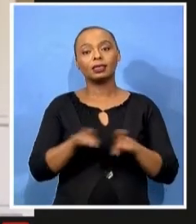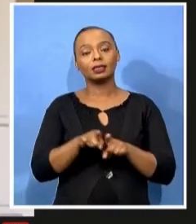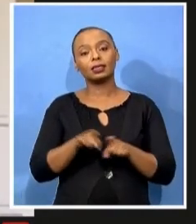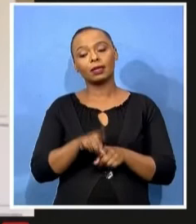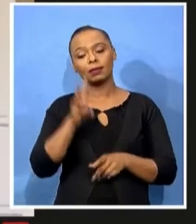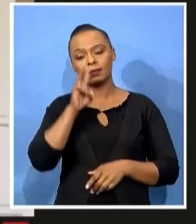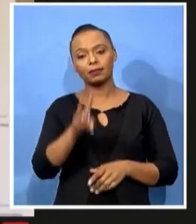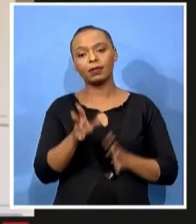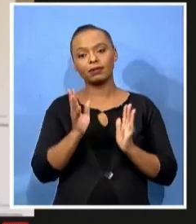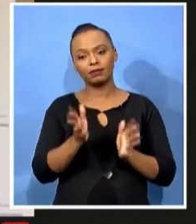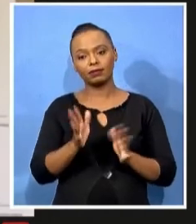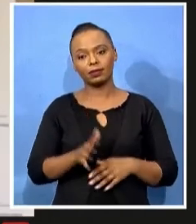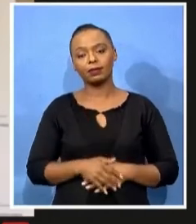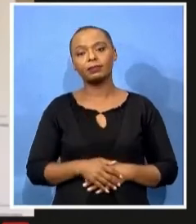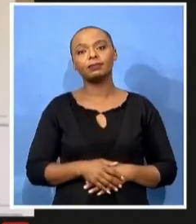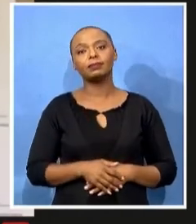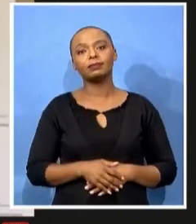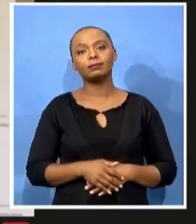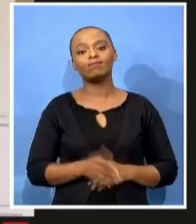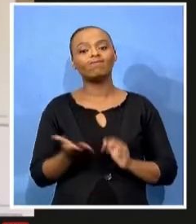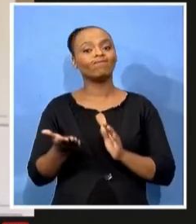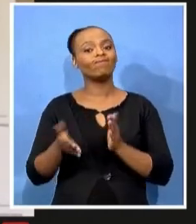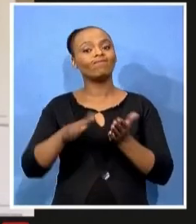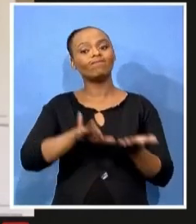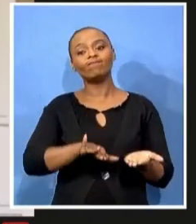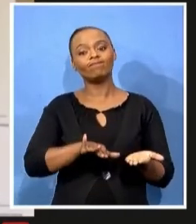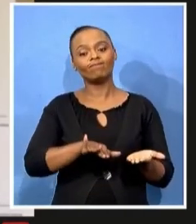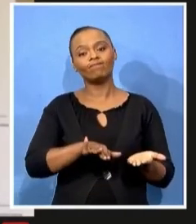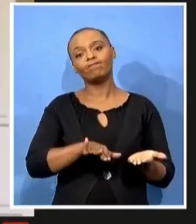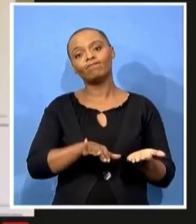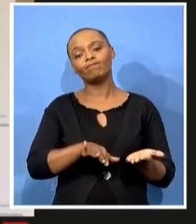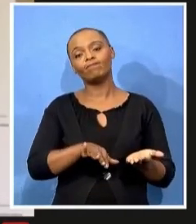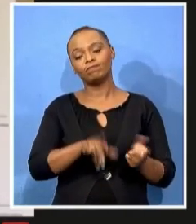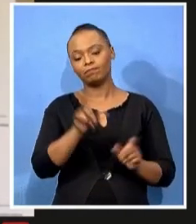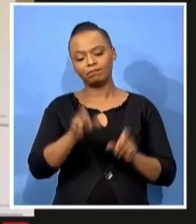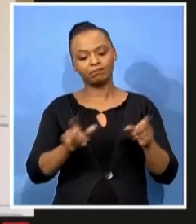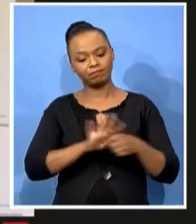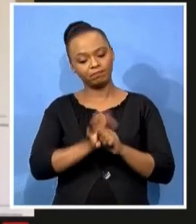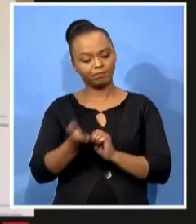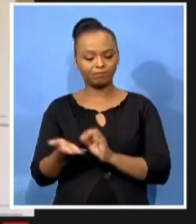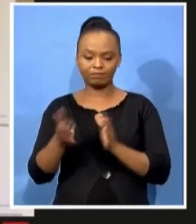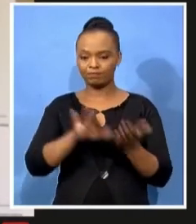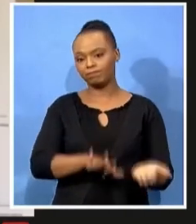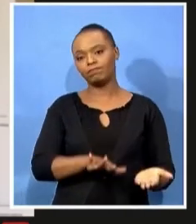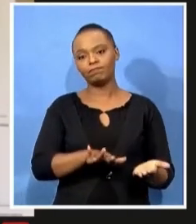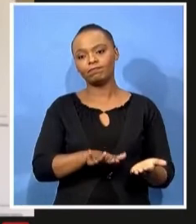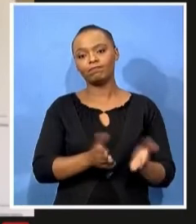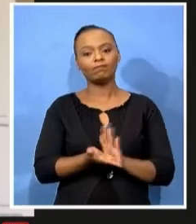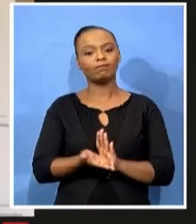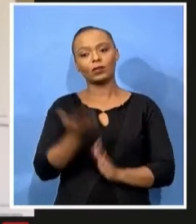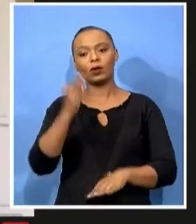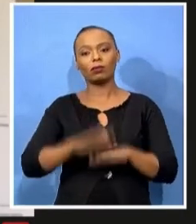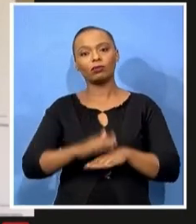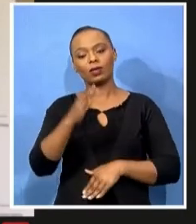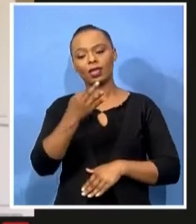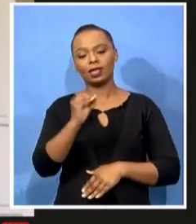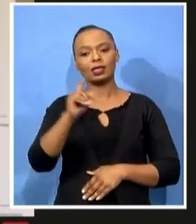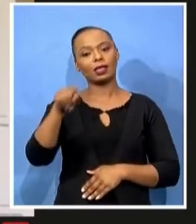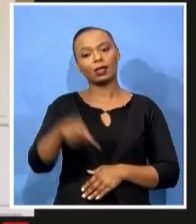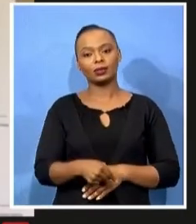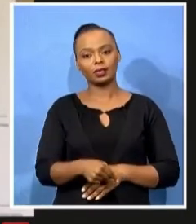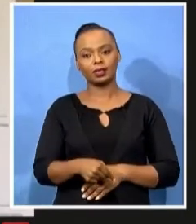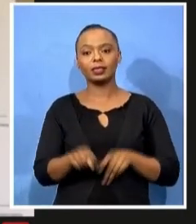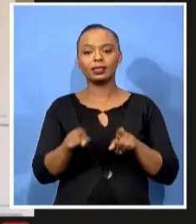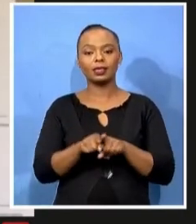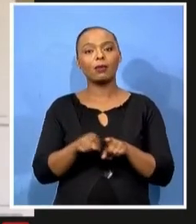rates going up beyond 30,000. We have also seen the numbers of hospitals getting filled up,